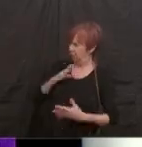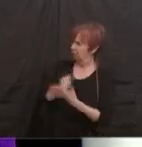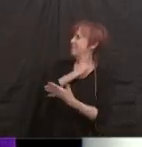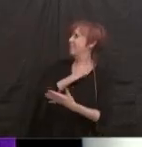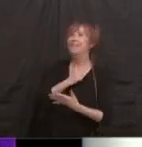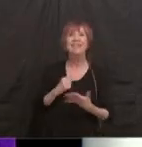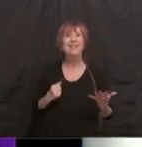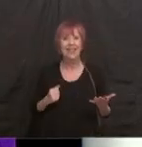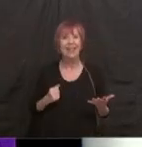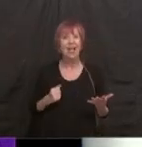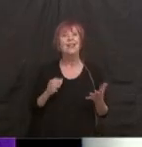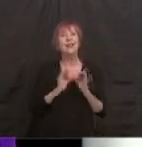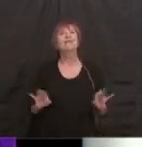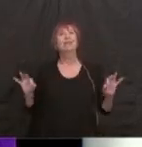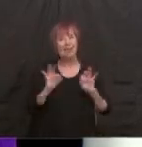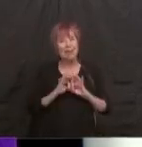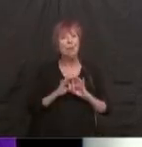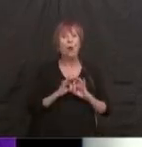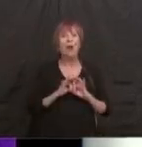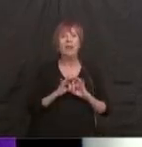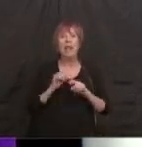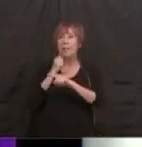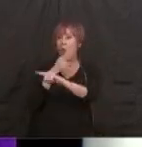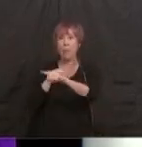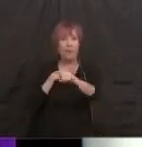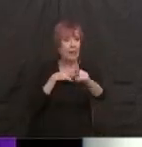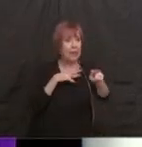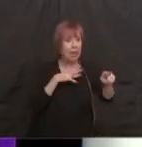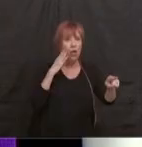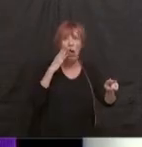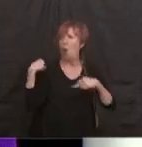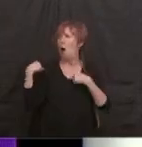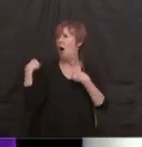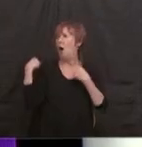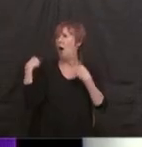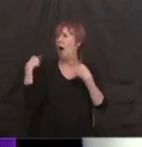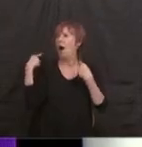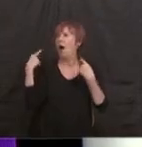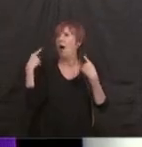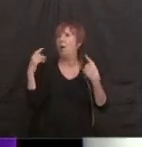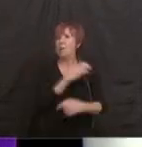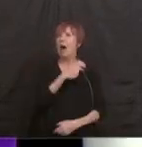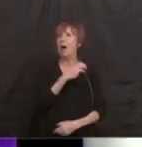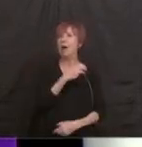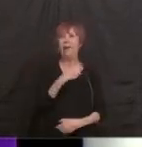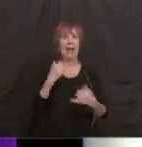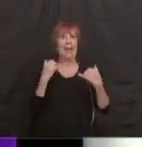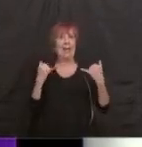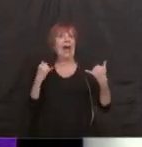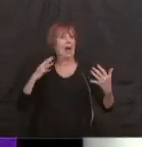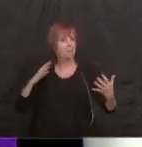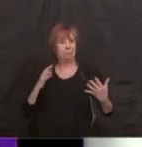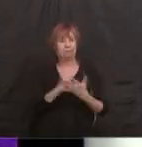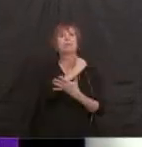really critical that women really know that we have always been powerful and that it's time. That it's time for us to step